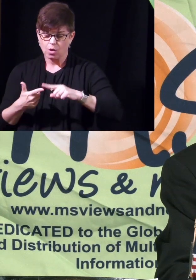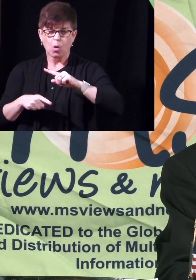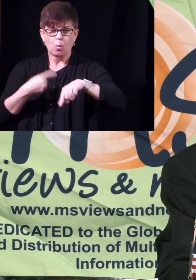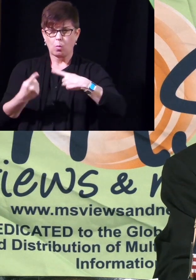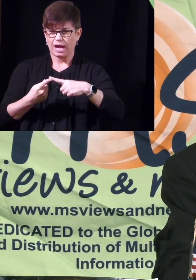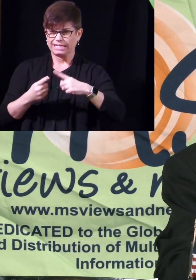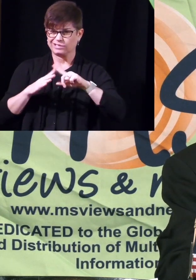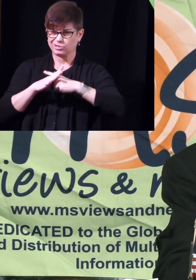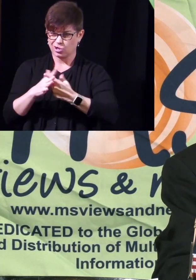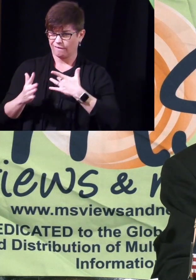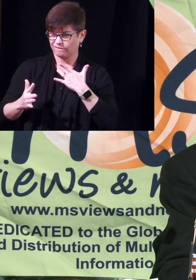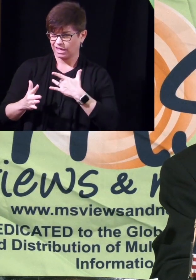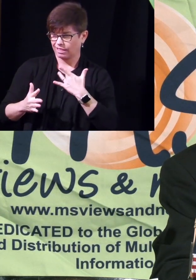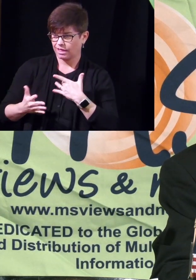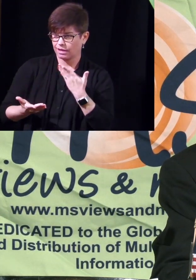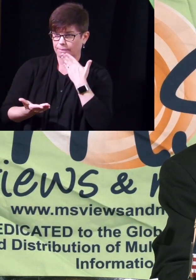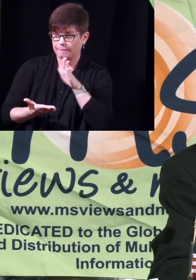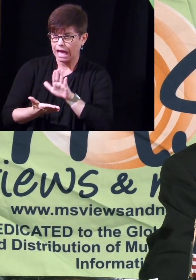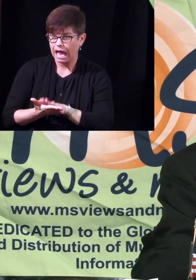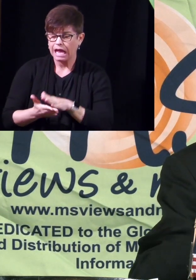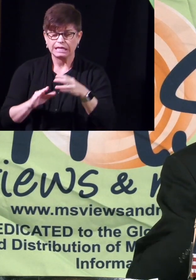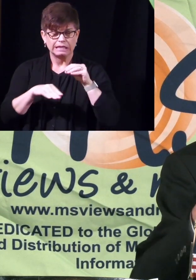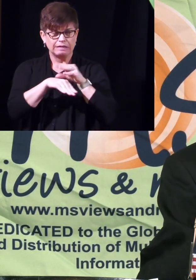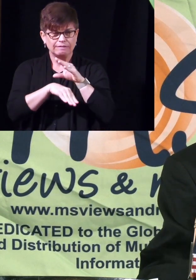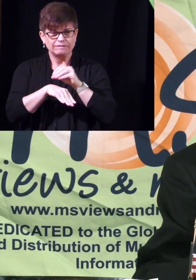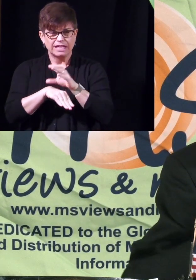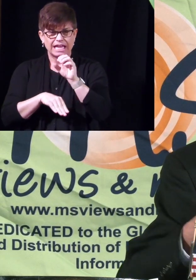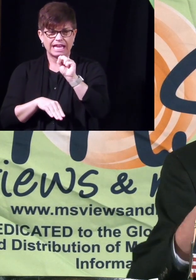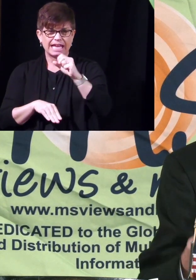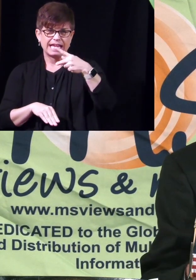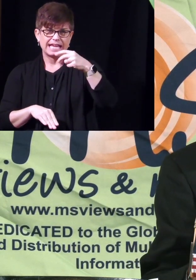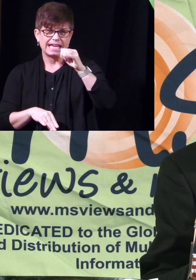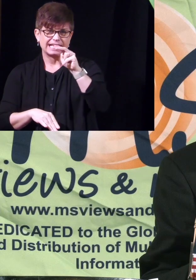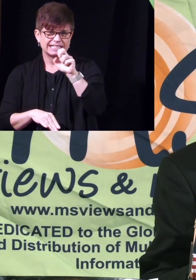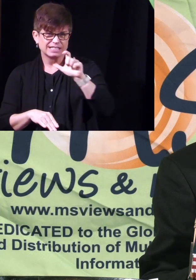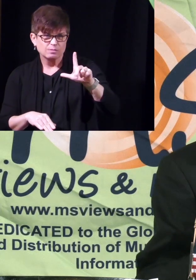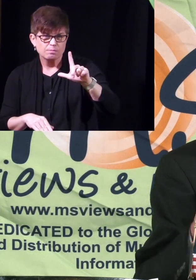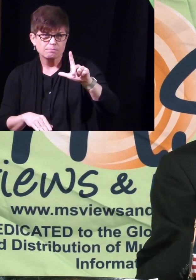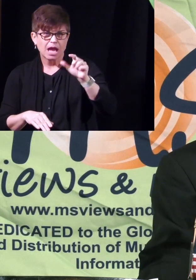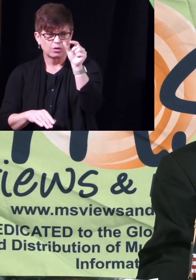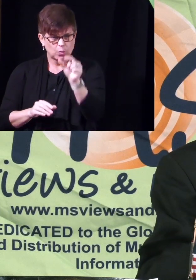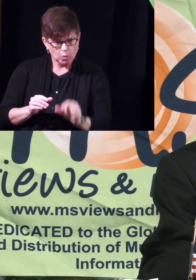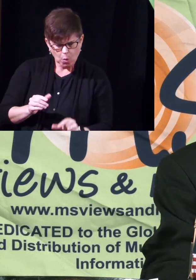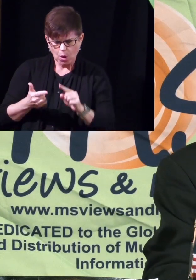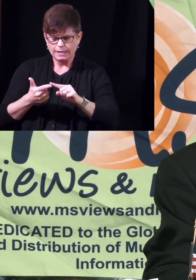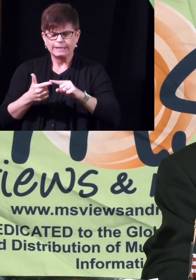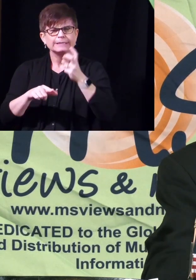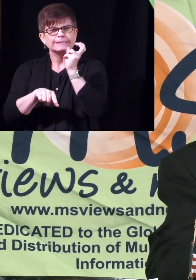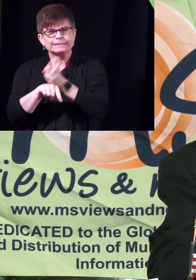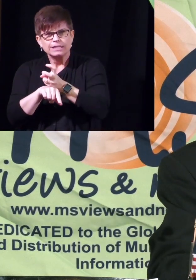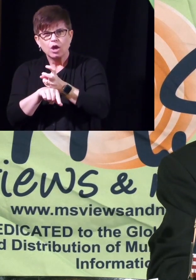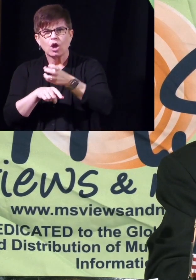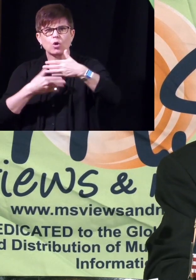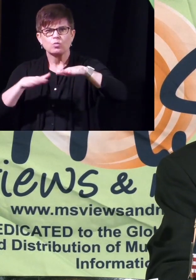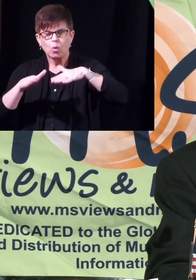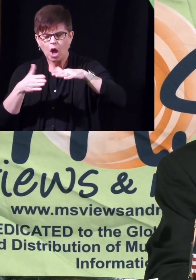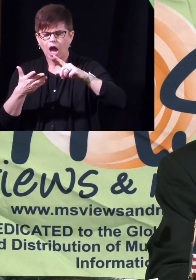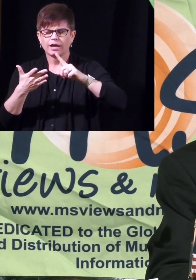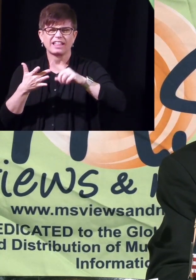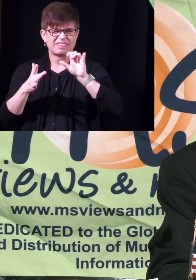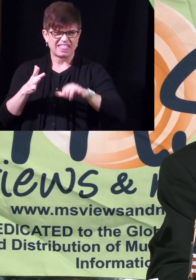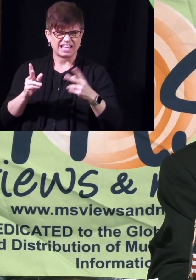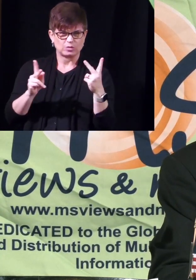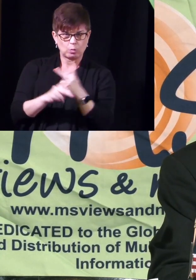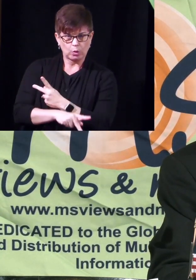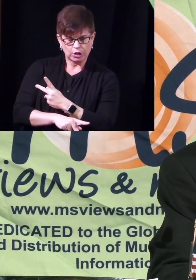for example, symptoms that affect the spinal cord, like if people have bladder problems, difficulty walking, that is a worse initial symptom, for example, than optic